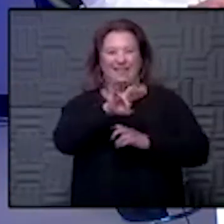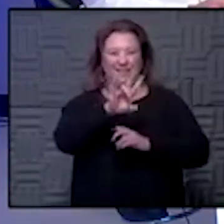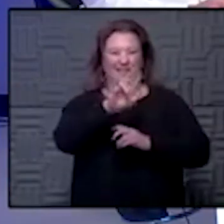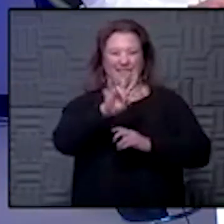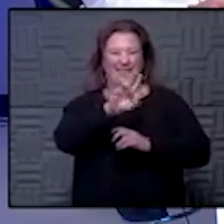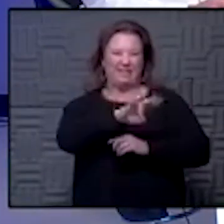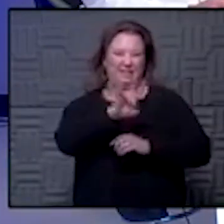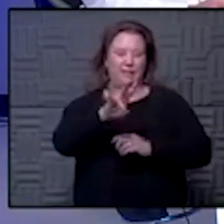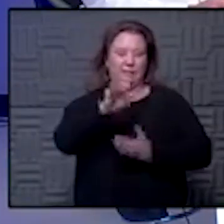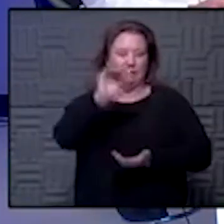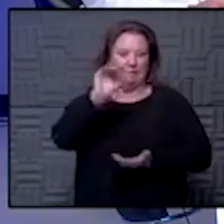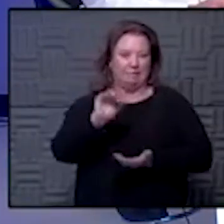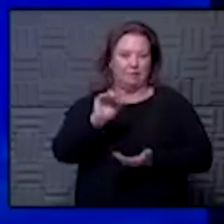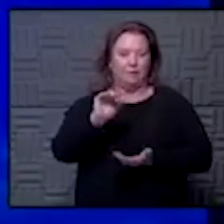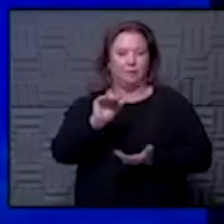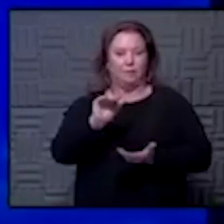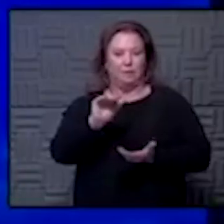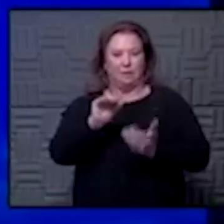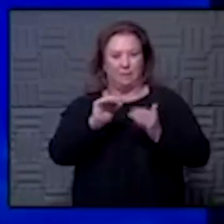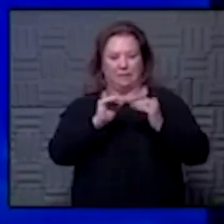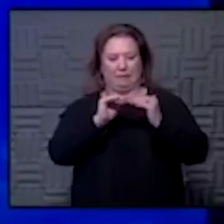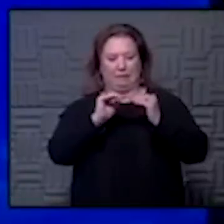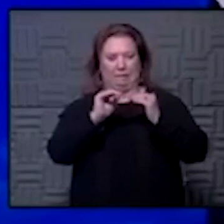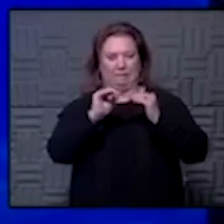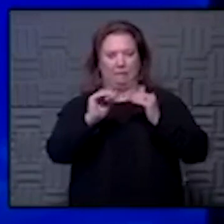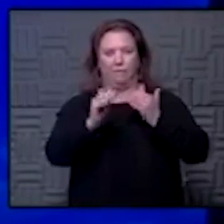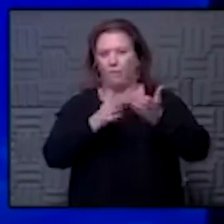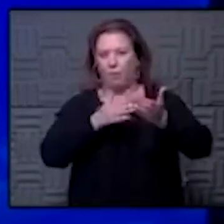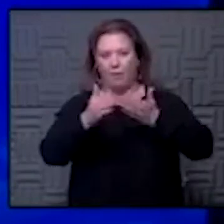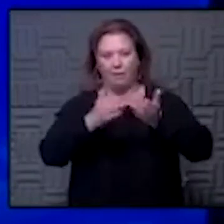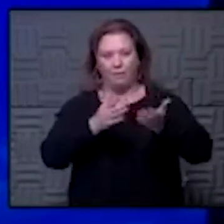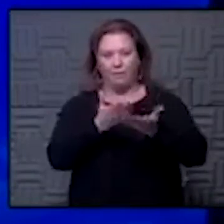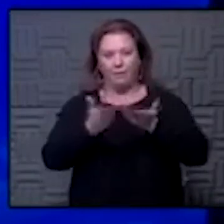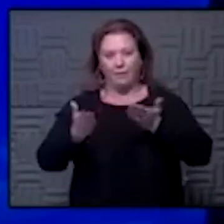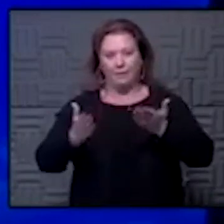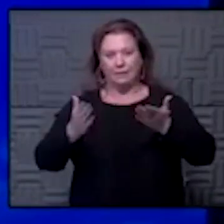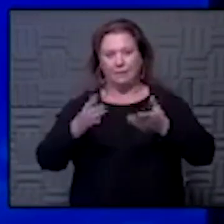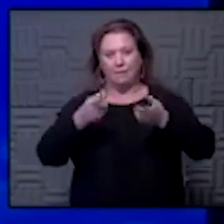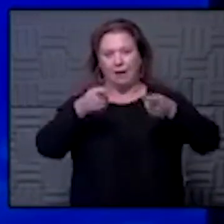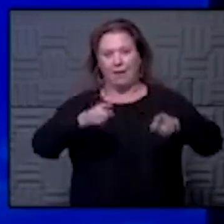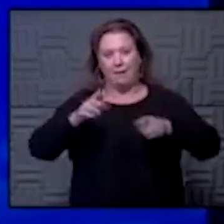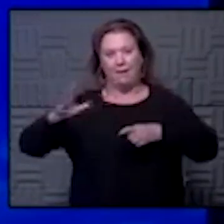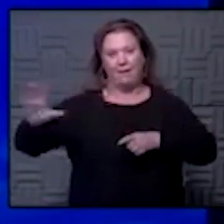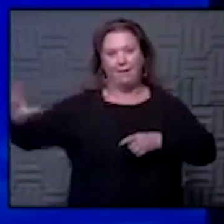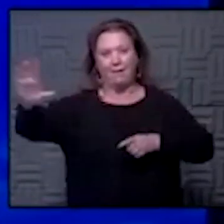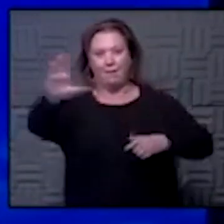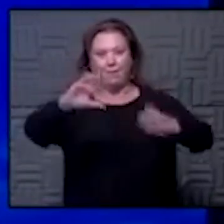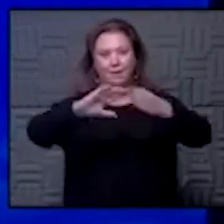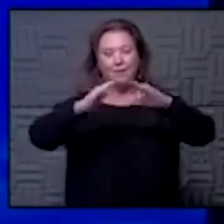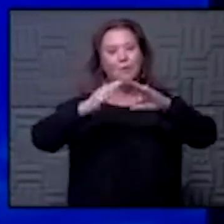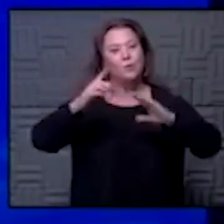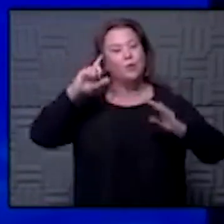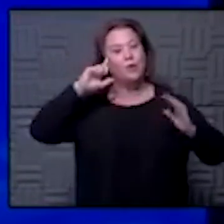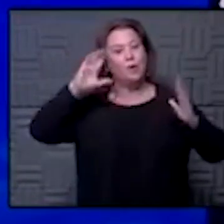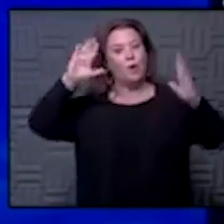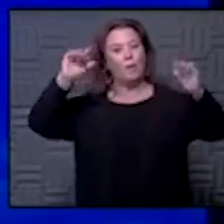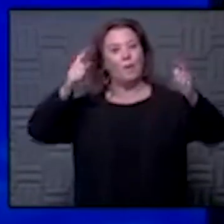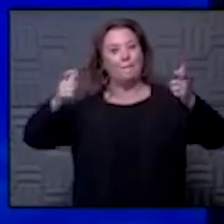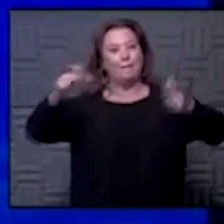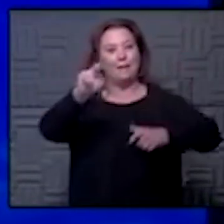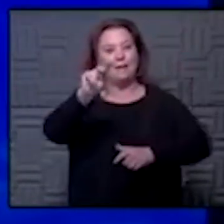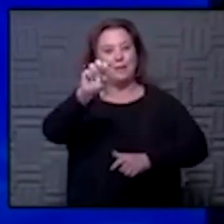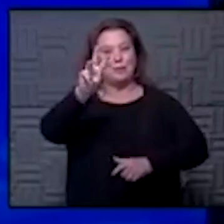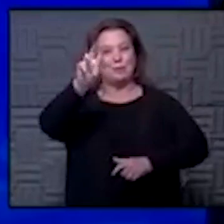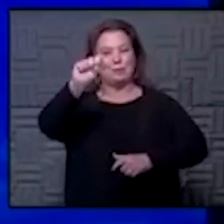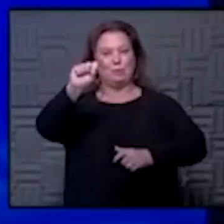just a little. It may be we're hit this equilibrium for whatever things are going on in the community, and then you just hope that some of the big news coming out